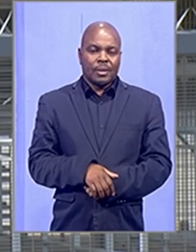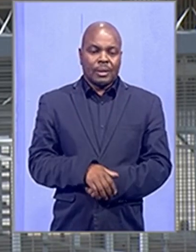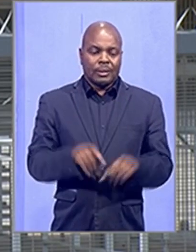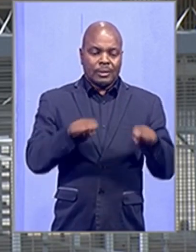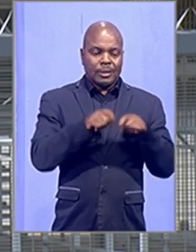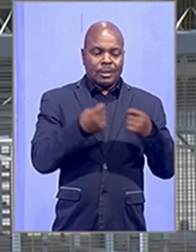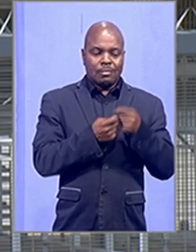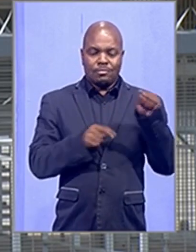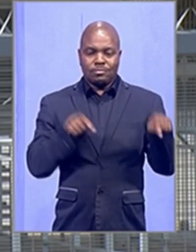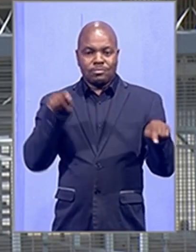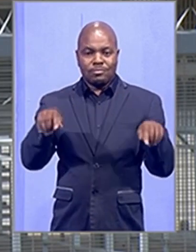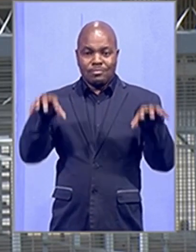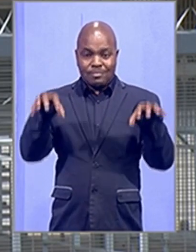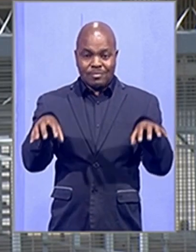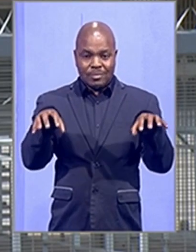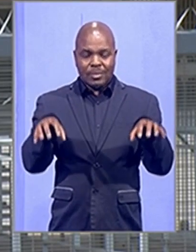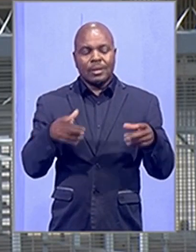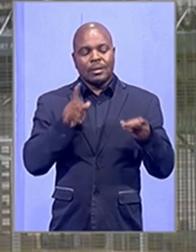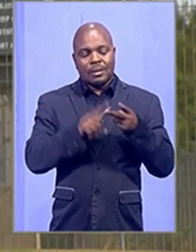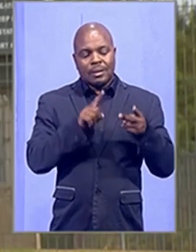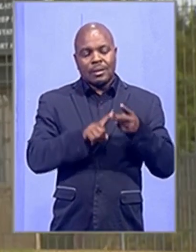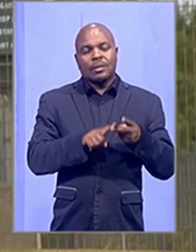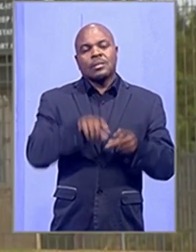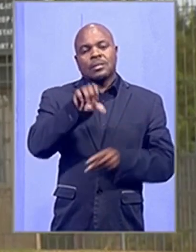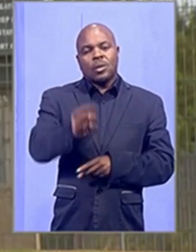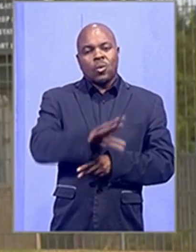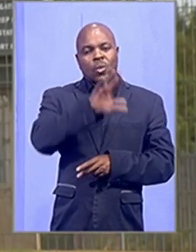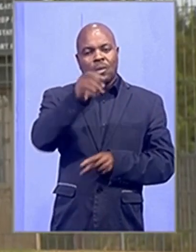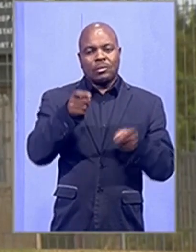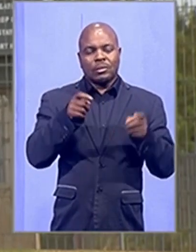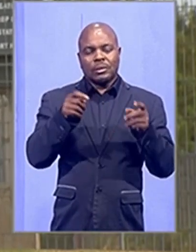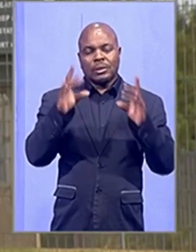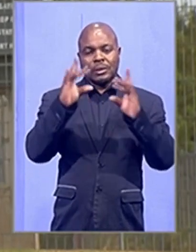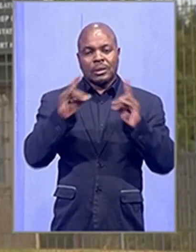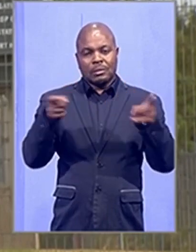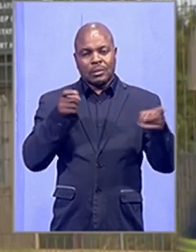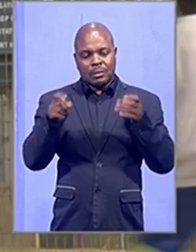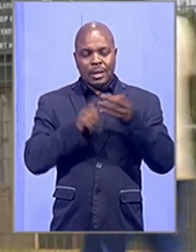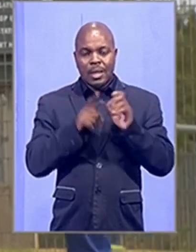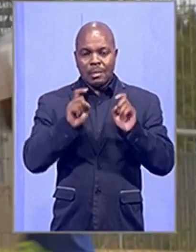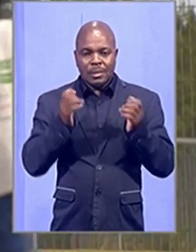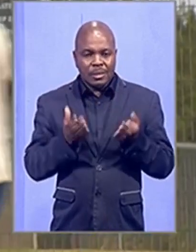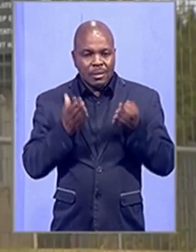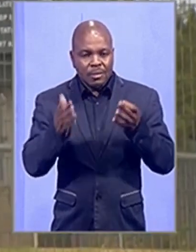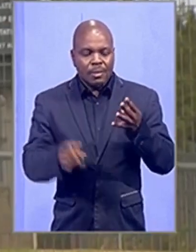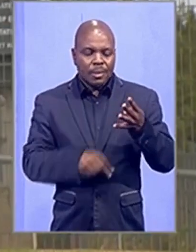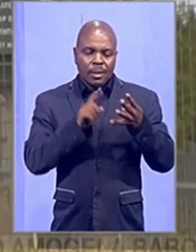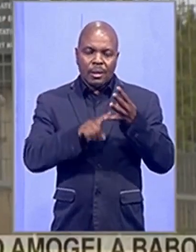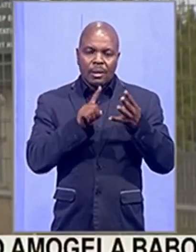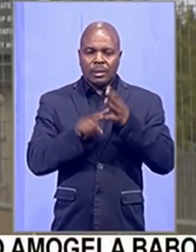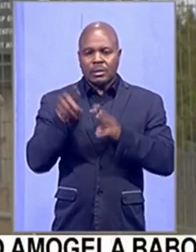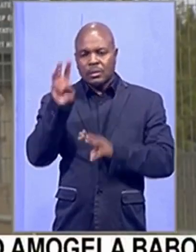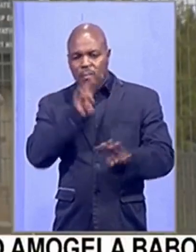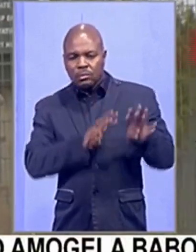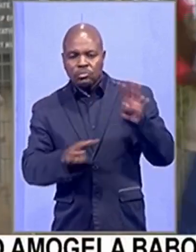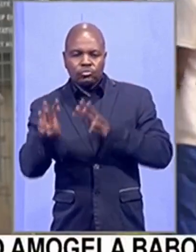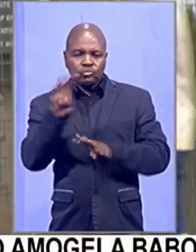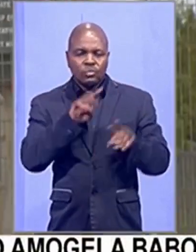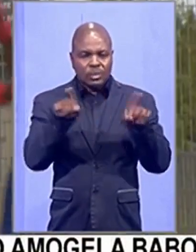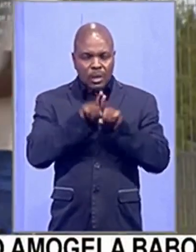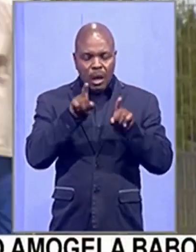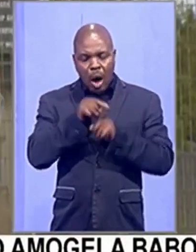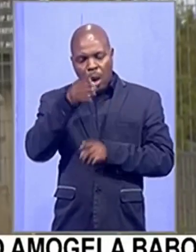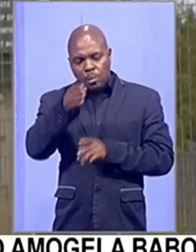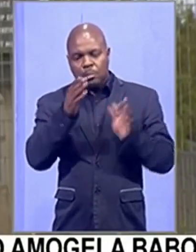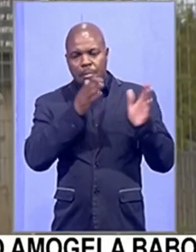Ditlhopa ka bobedi Stadium Management South Africa ba tša tšhoganyetšo go akaretša ba tša tšhireletšo e be ile